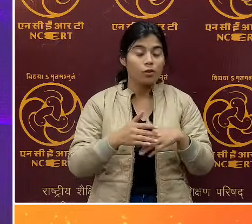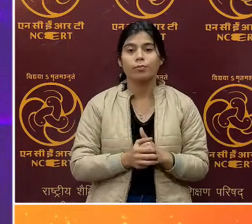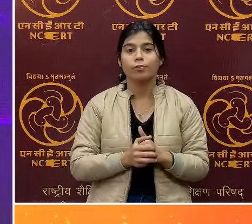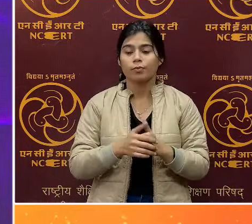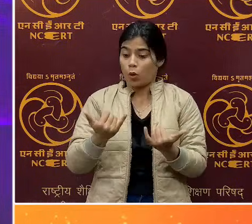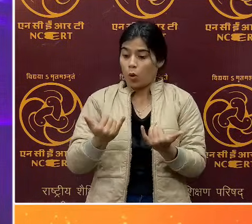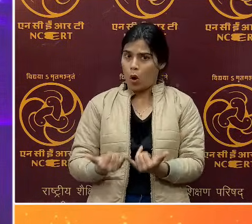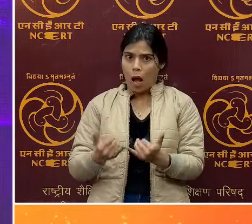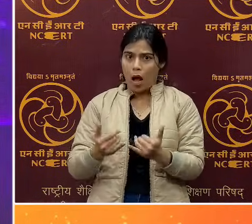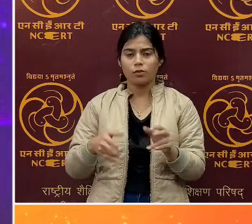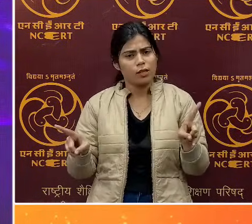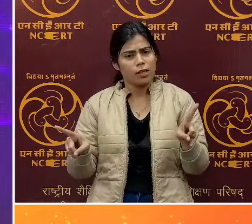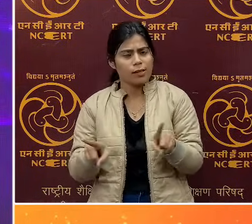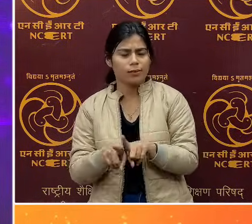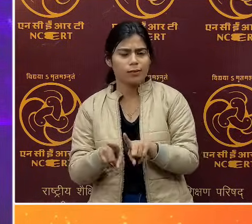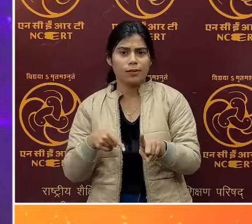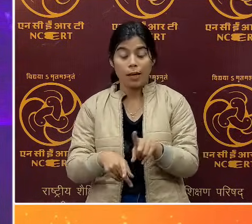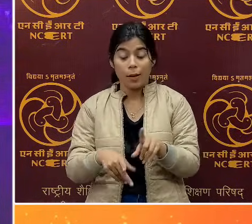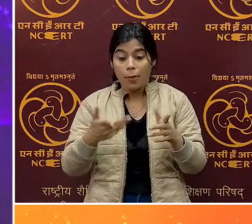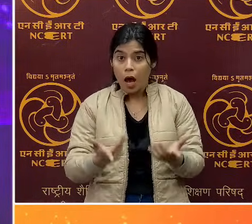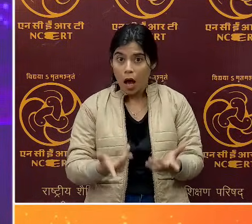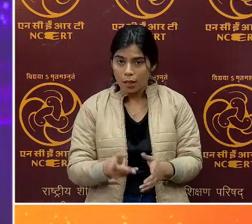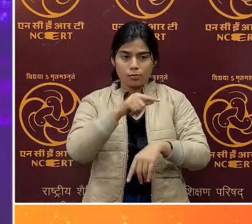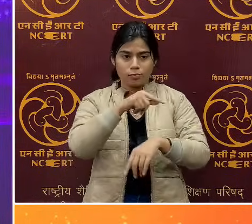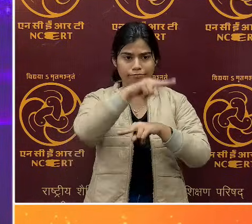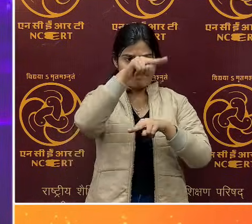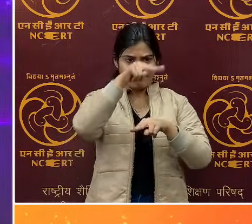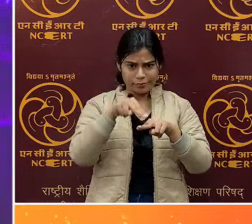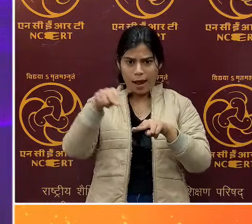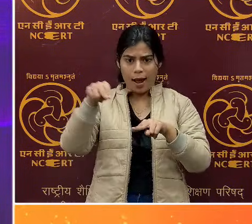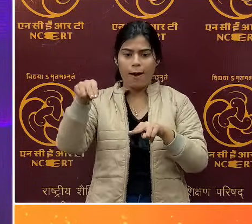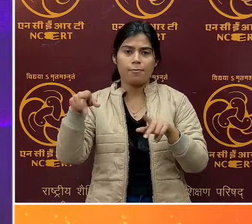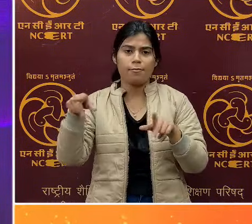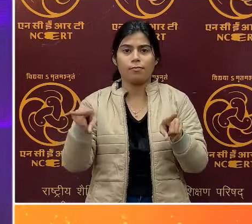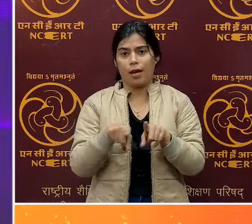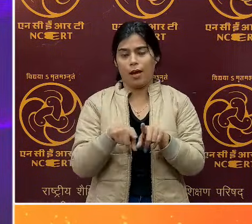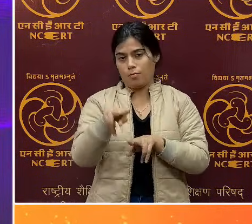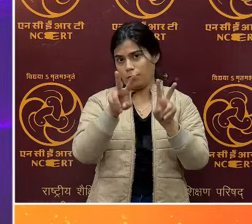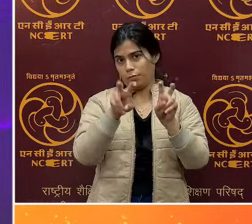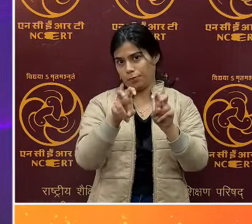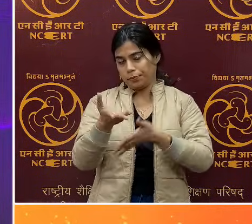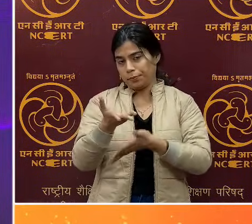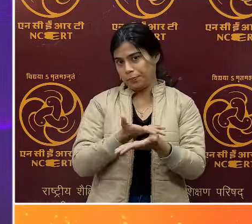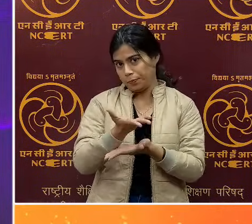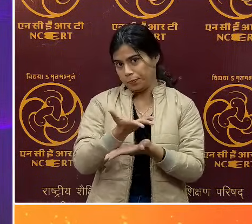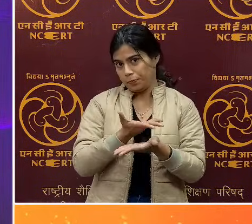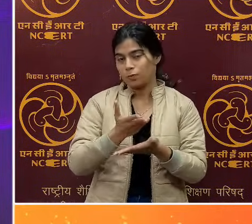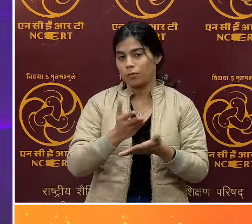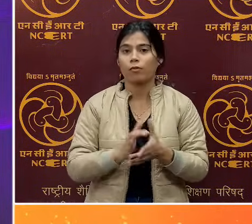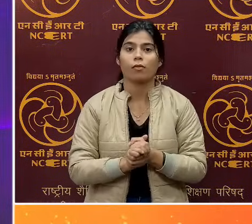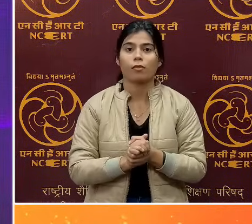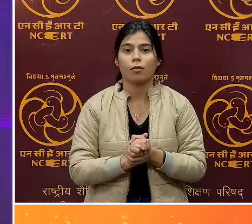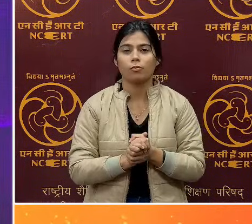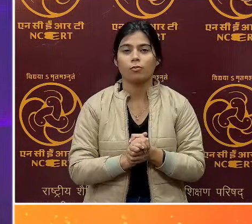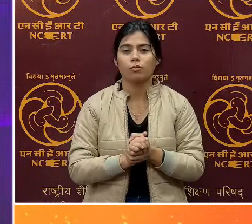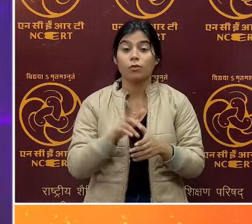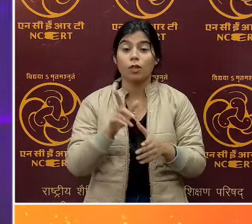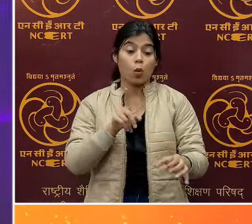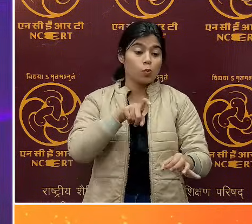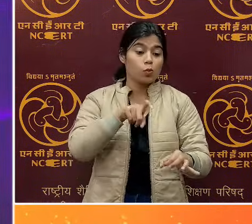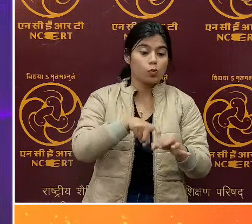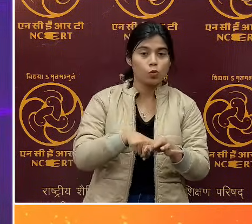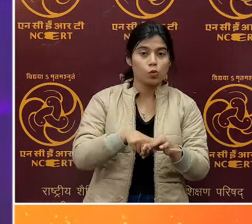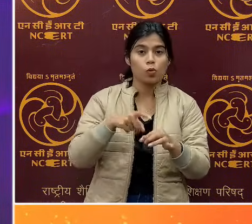going to talk on reflection, but to delve deeper into this entire topic about reflection, we are also joined by